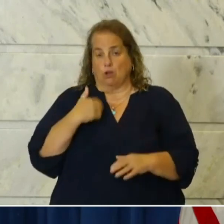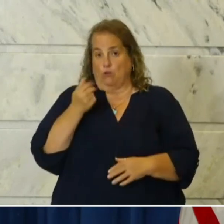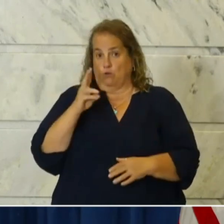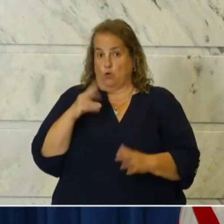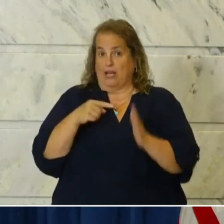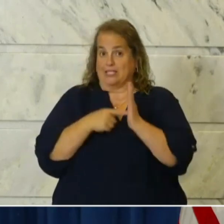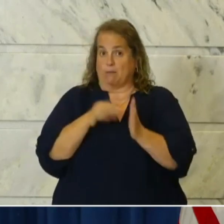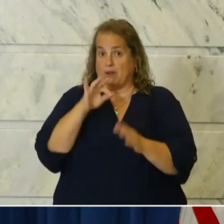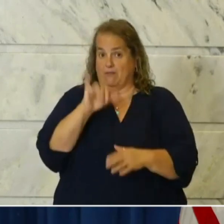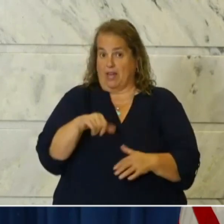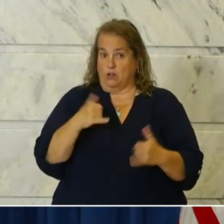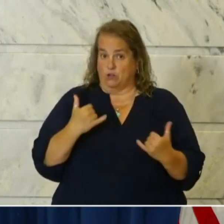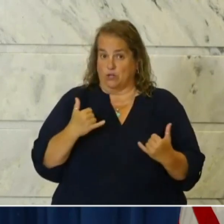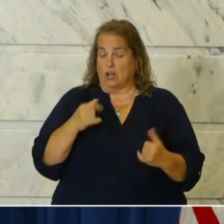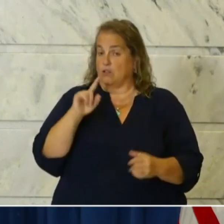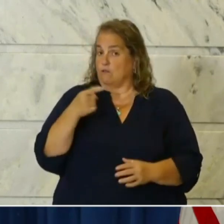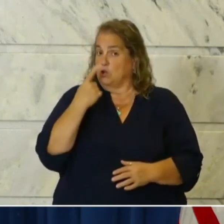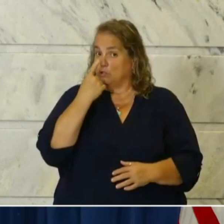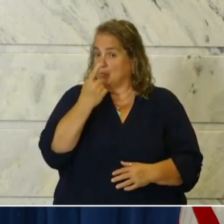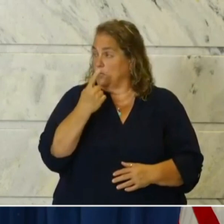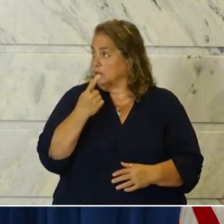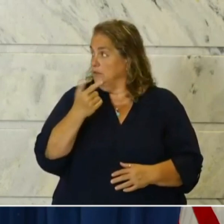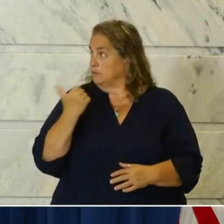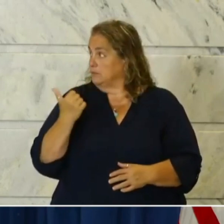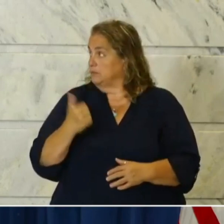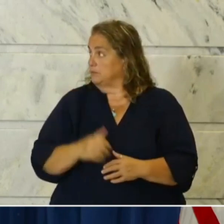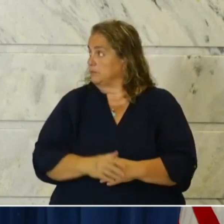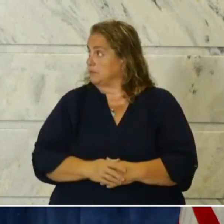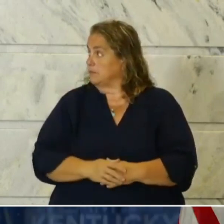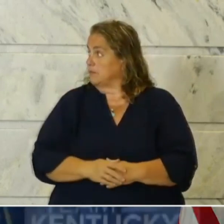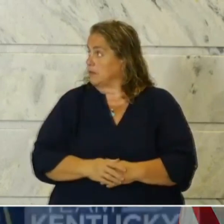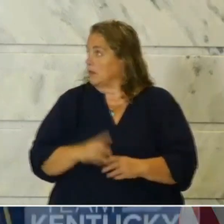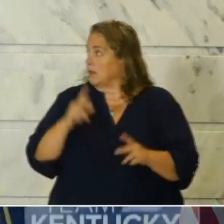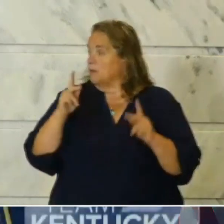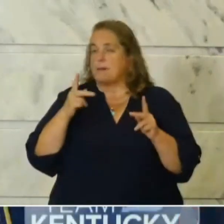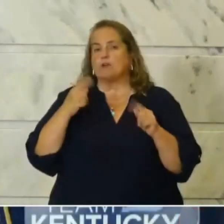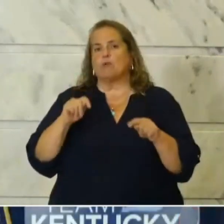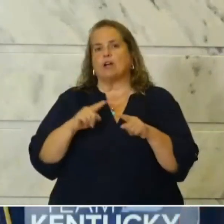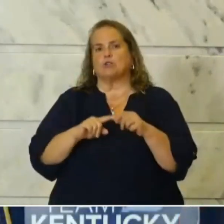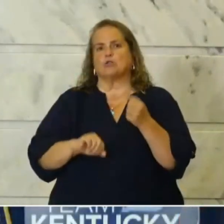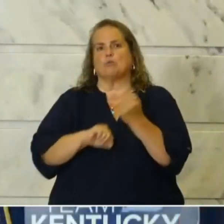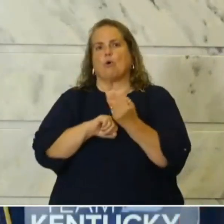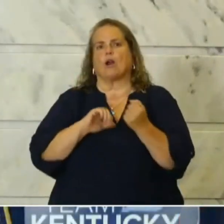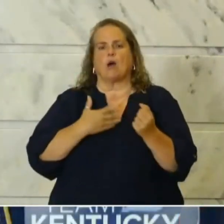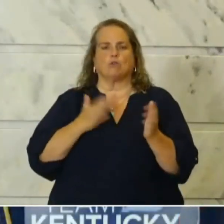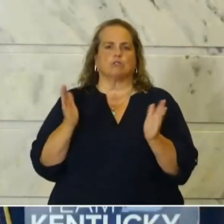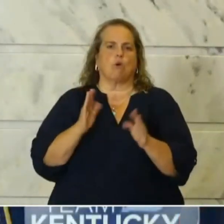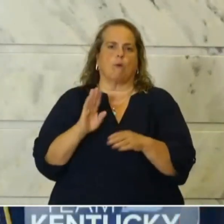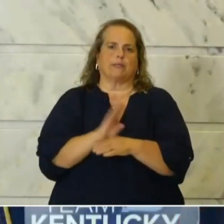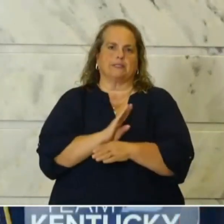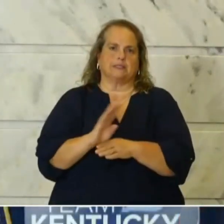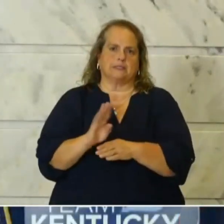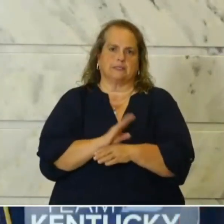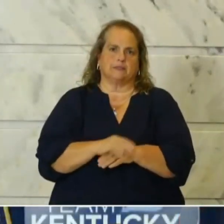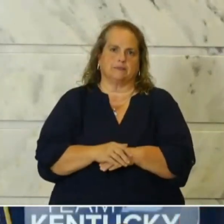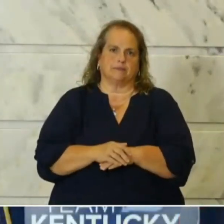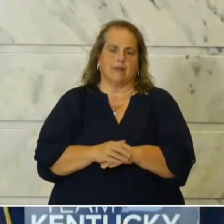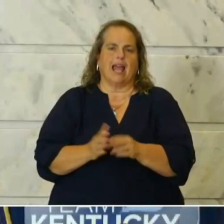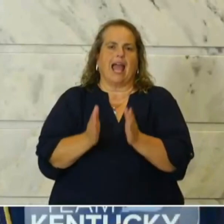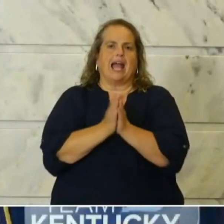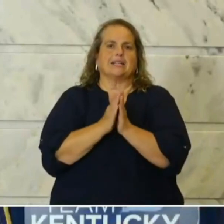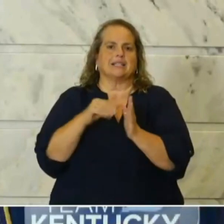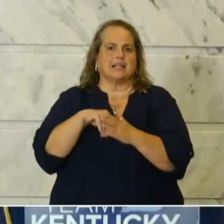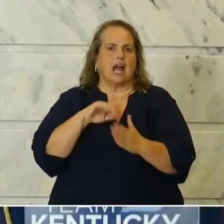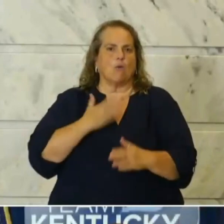that today. The first one is people trying to support our small businesses. Asking our